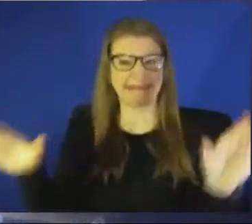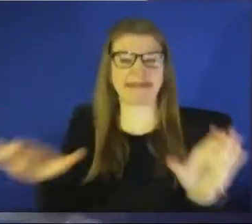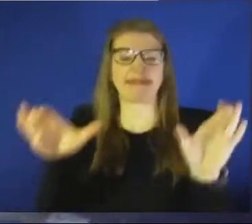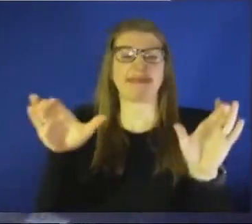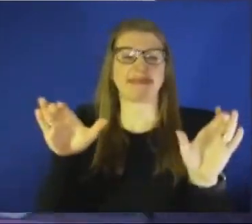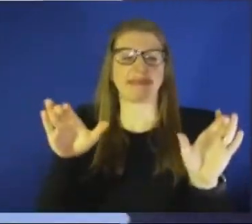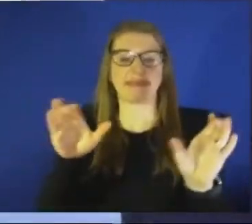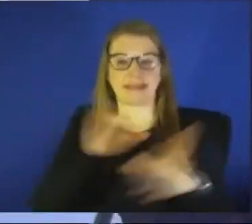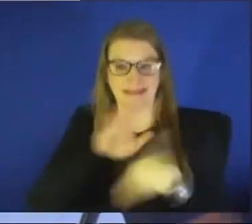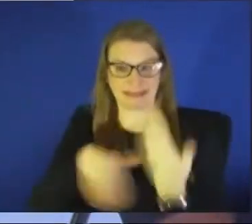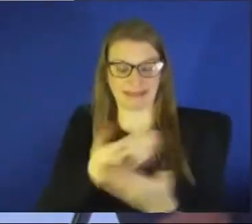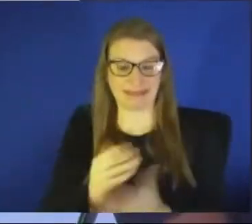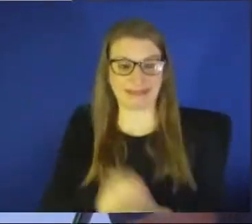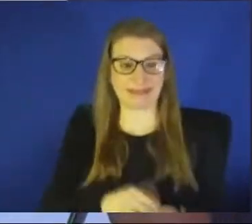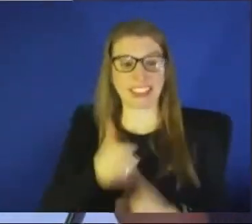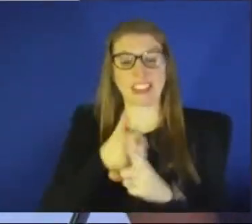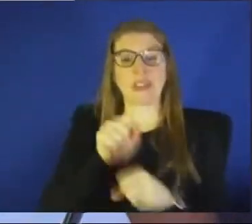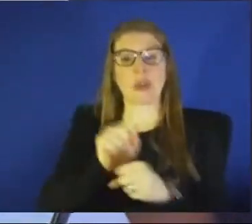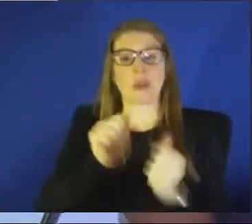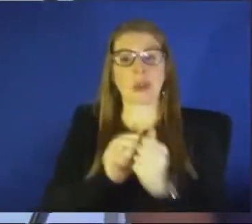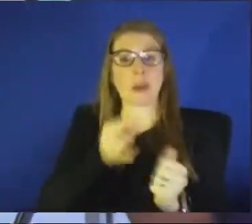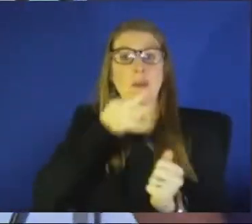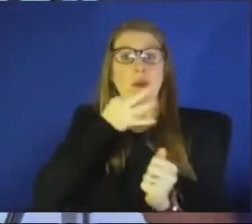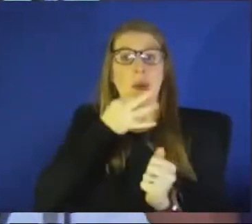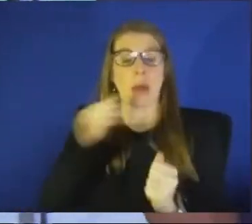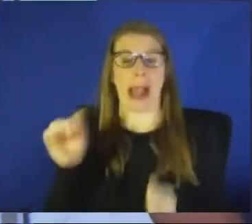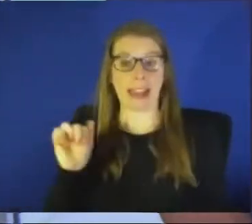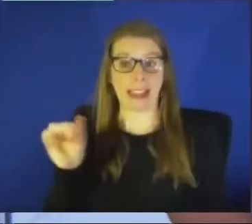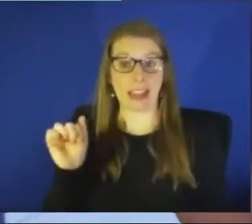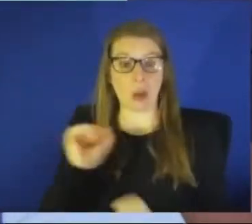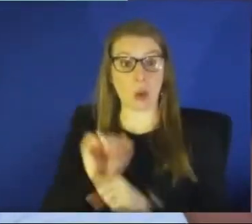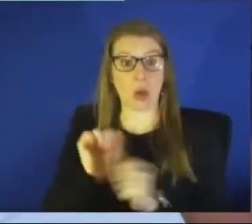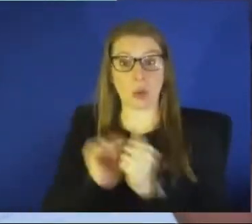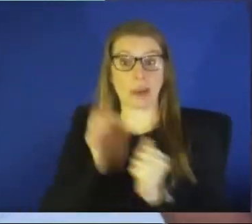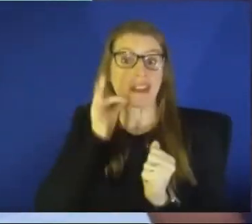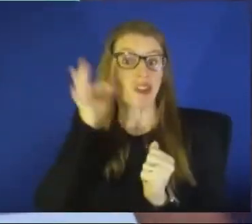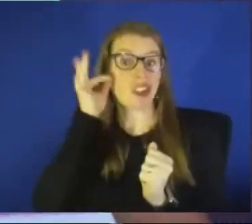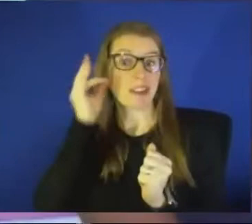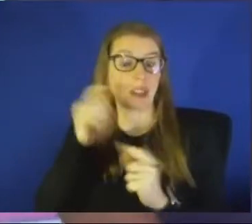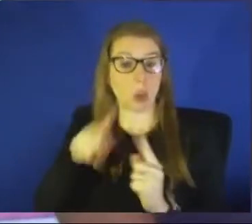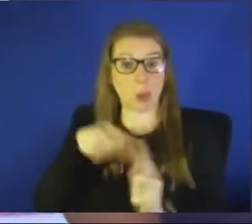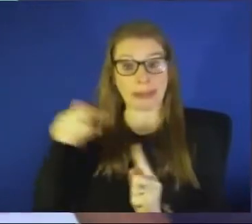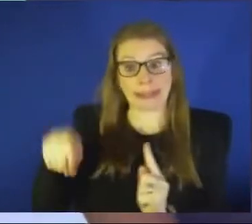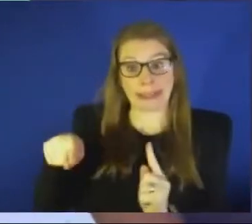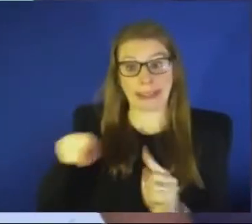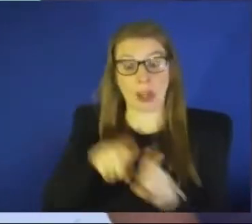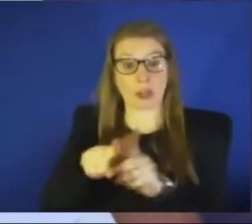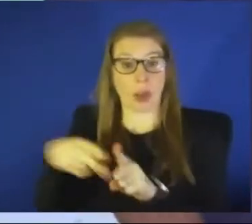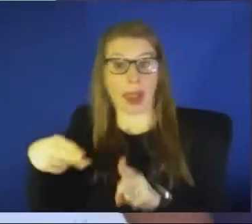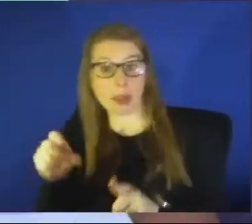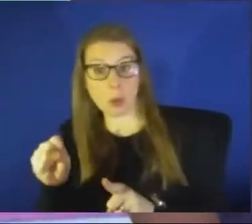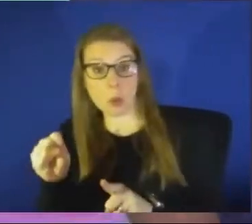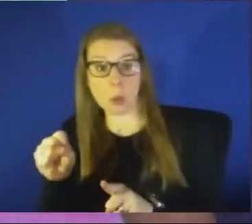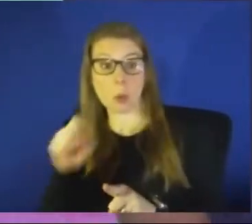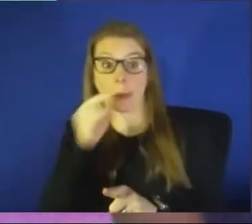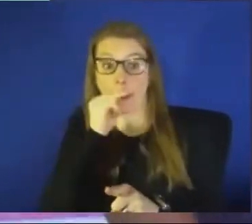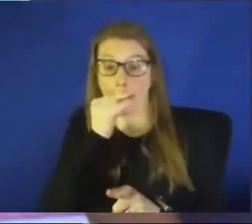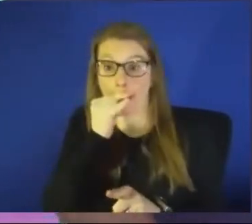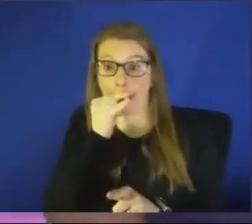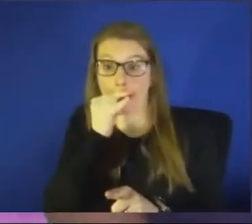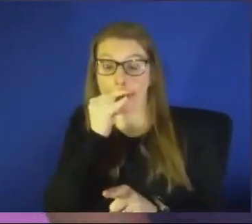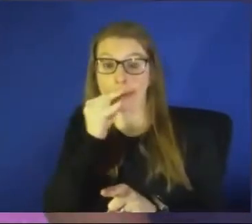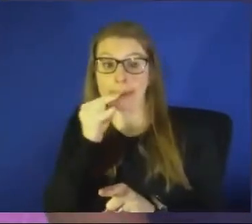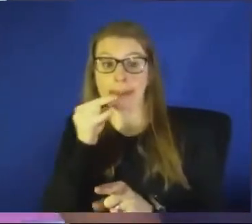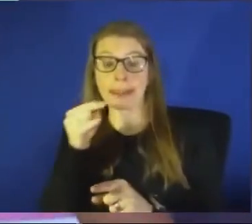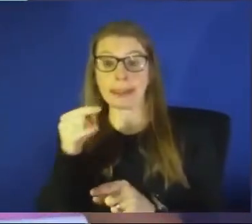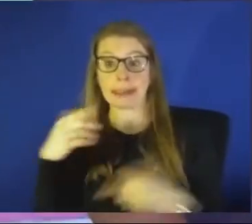work a lot with pro athletes. You work with the Chiefs when need be, and of course our high schoolers and kids. Even you said as young as 6 years old.